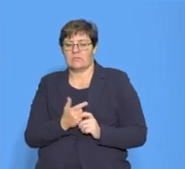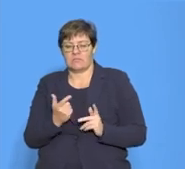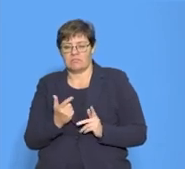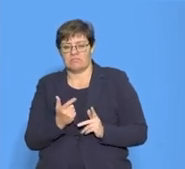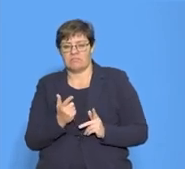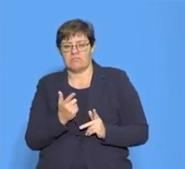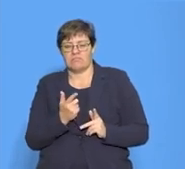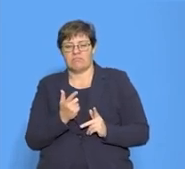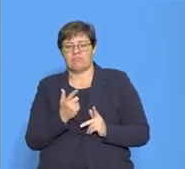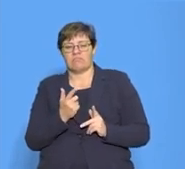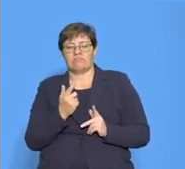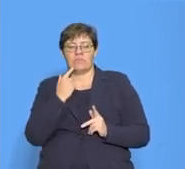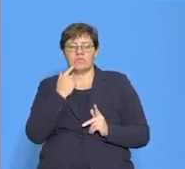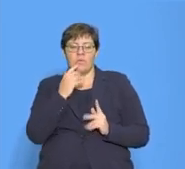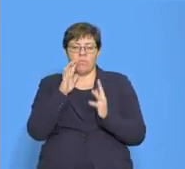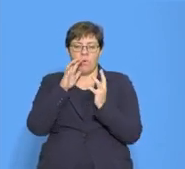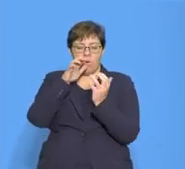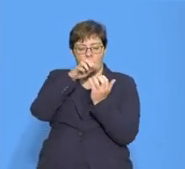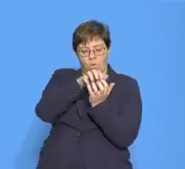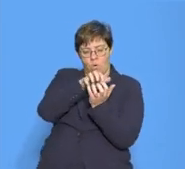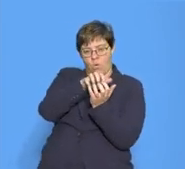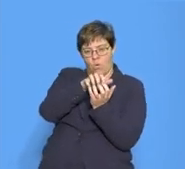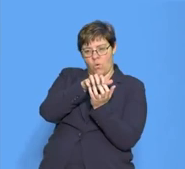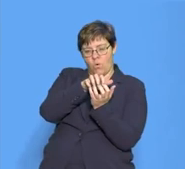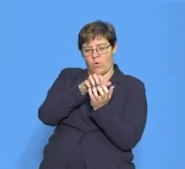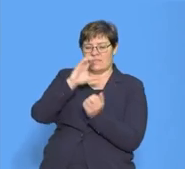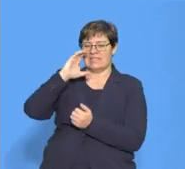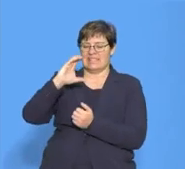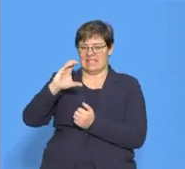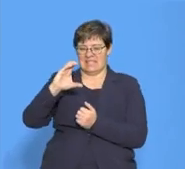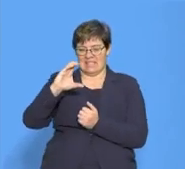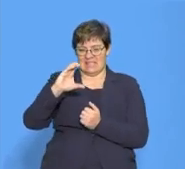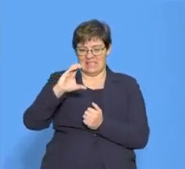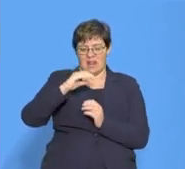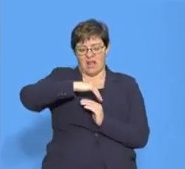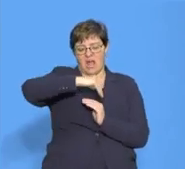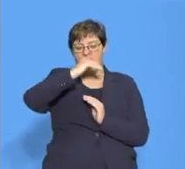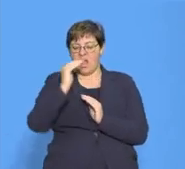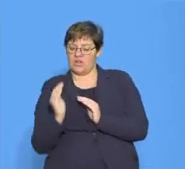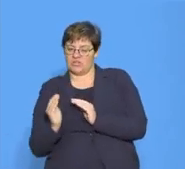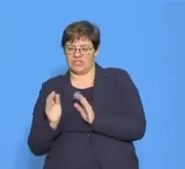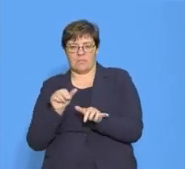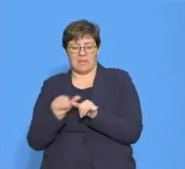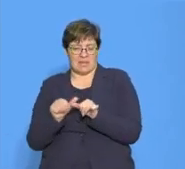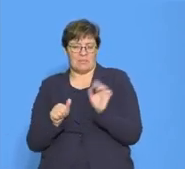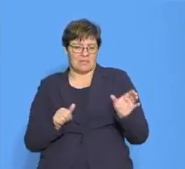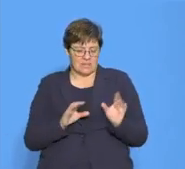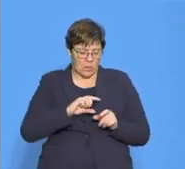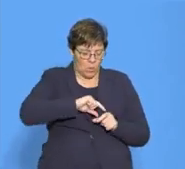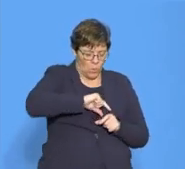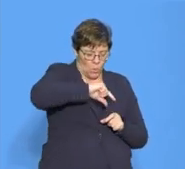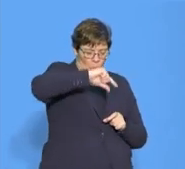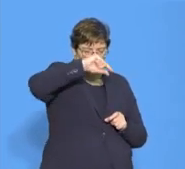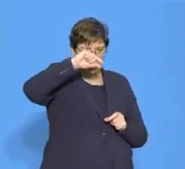The palate and the jaw shape is more arch, more of a C or an arch